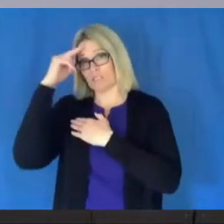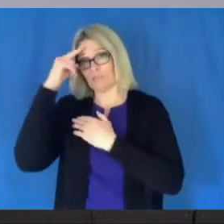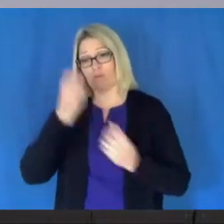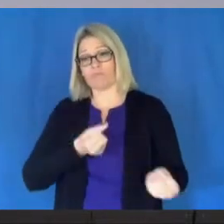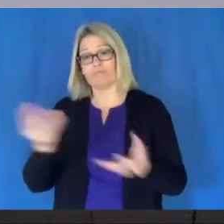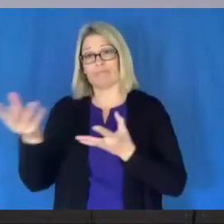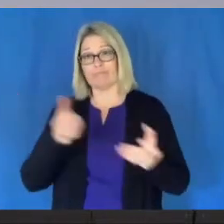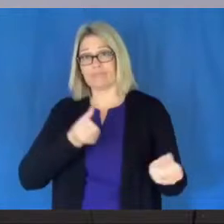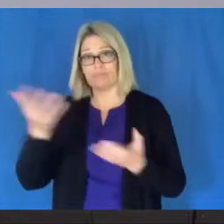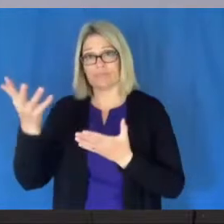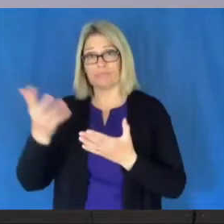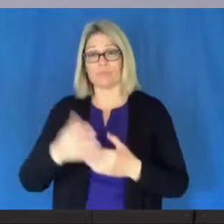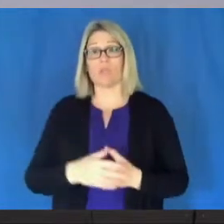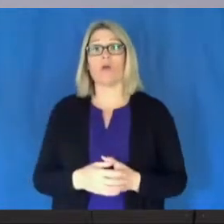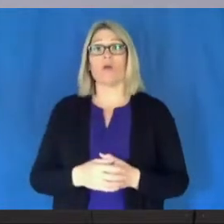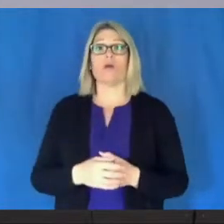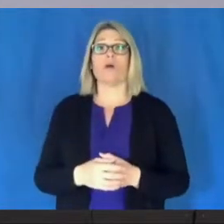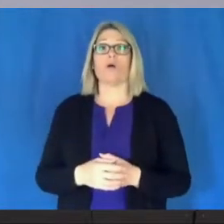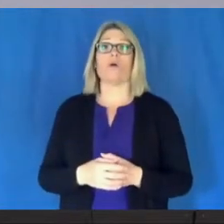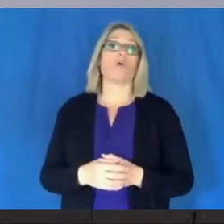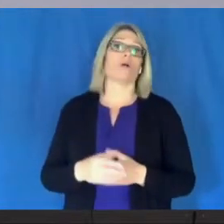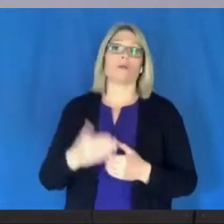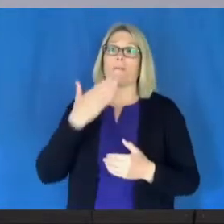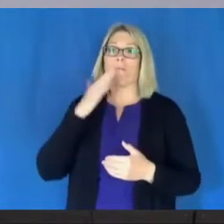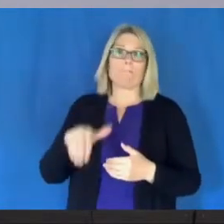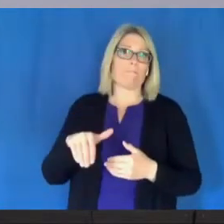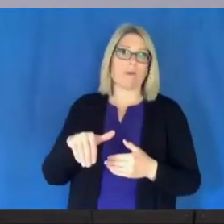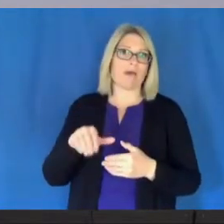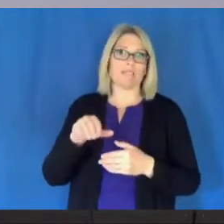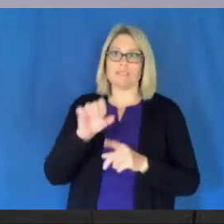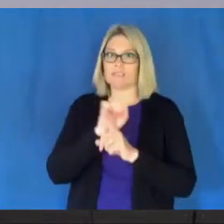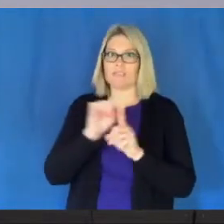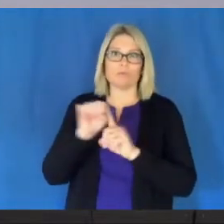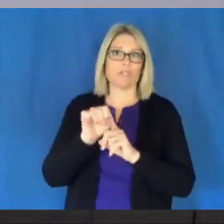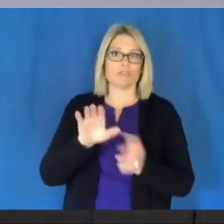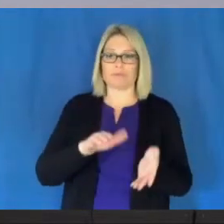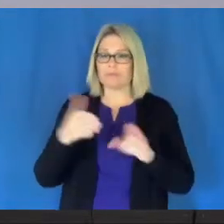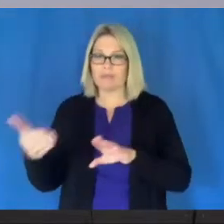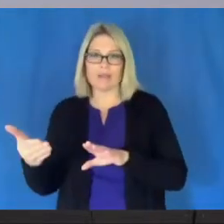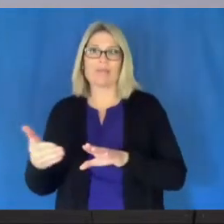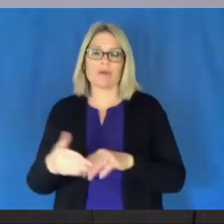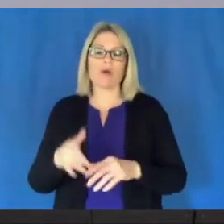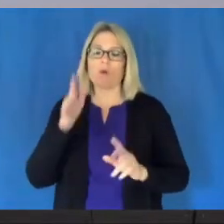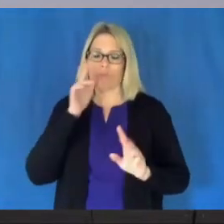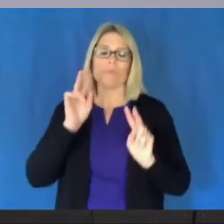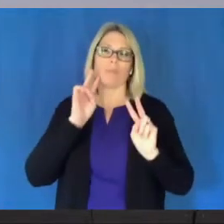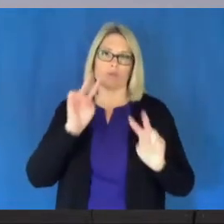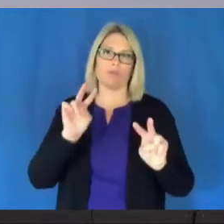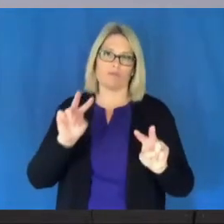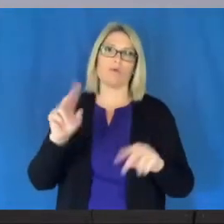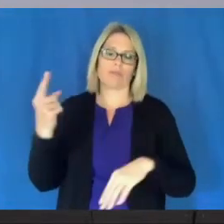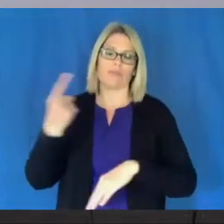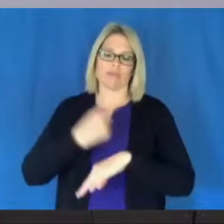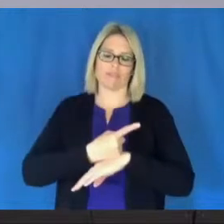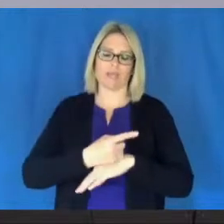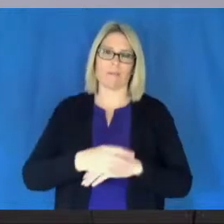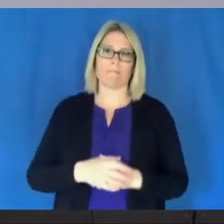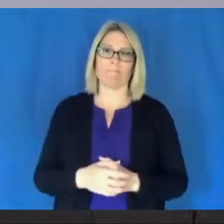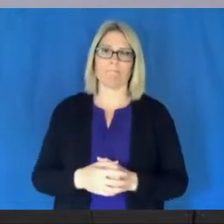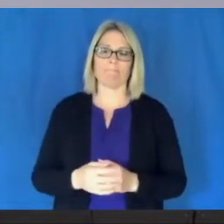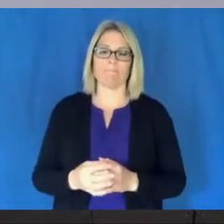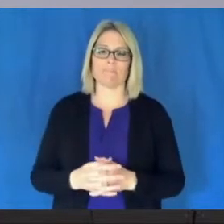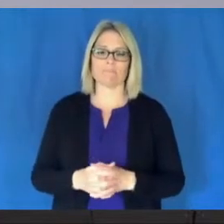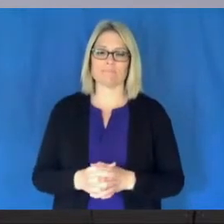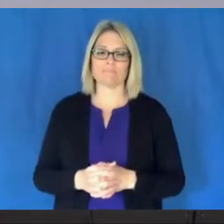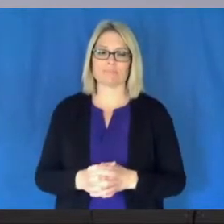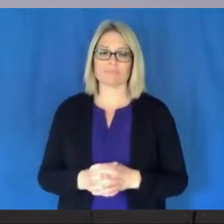or having bad outcomes related to COVID, we will be looking forward to that day, and I'm hoping that it will